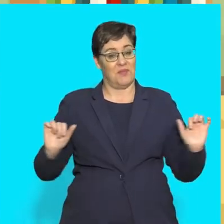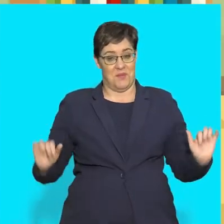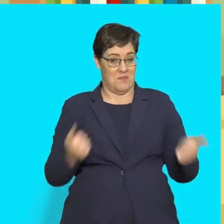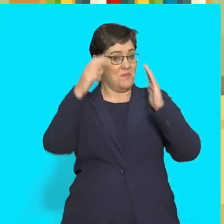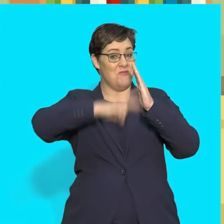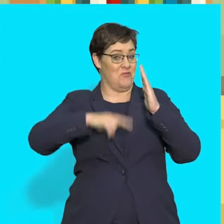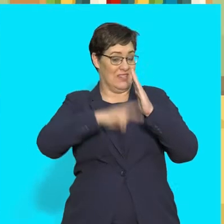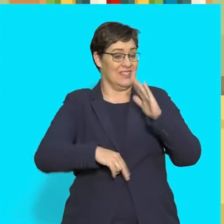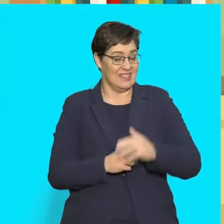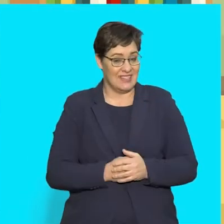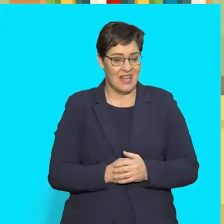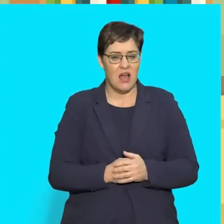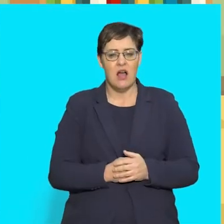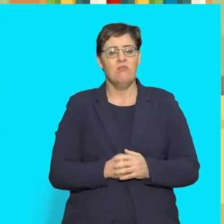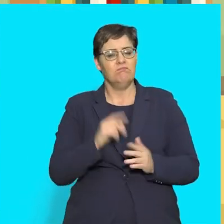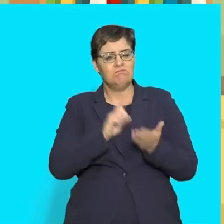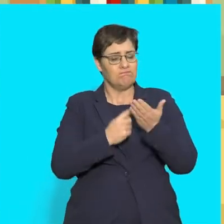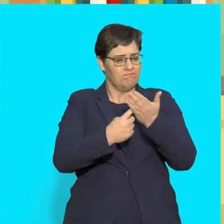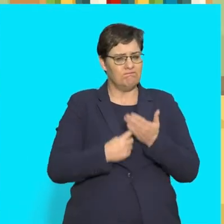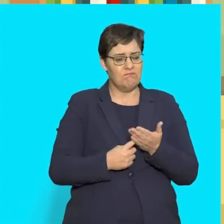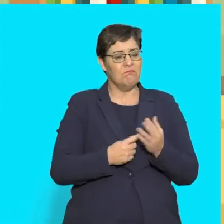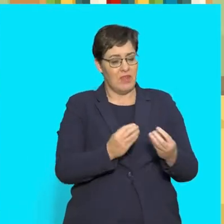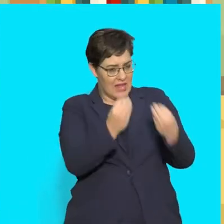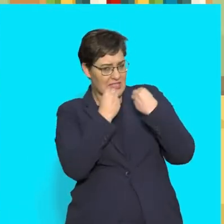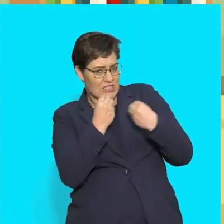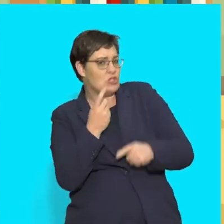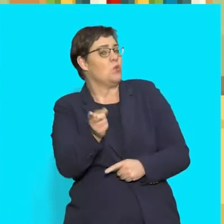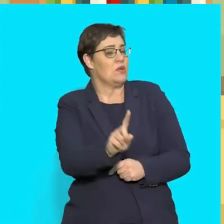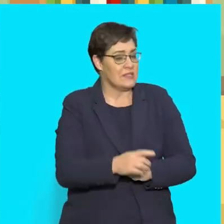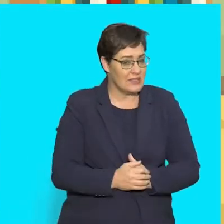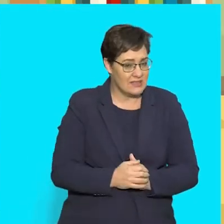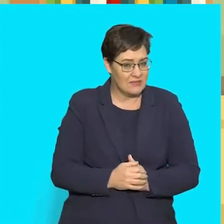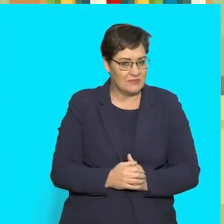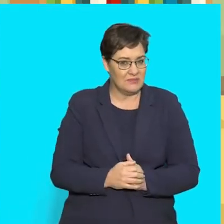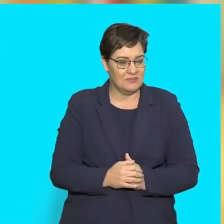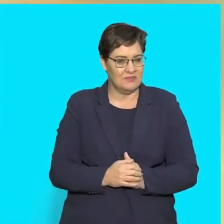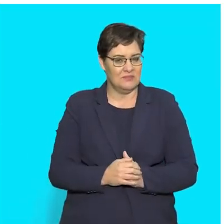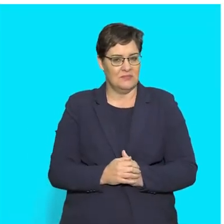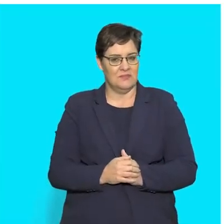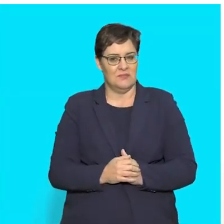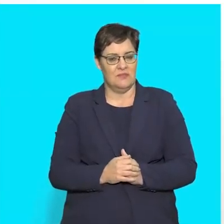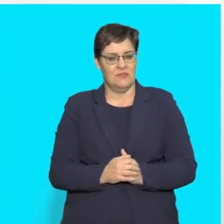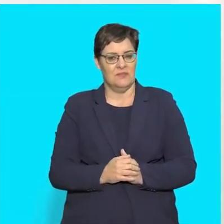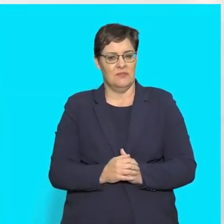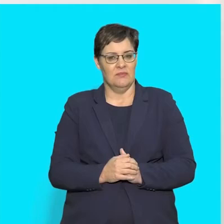Very good reading, children. Talk about the lesson this story has taught you.